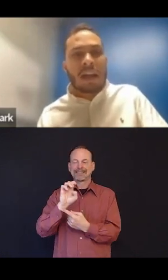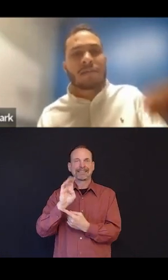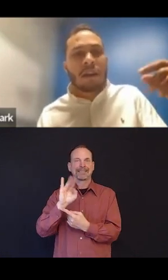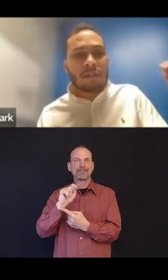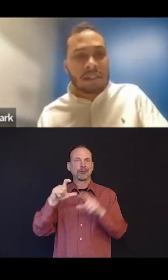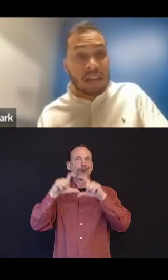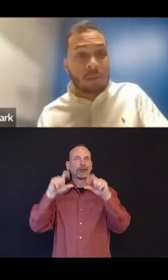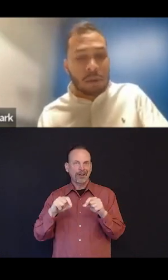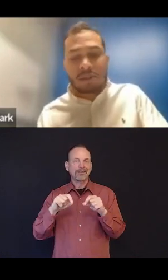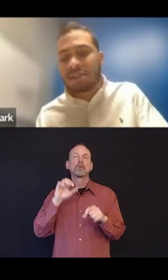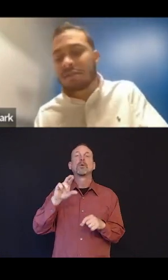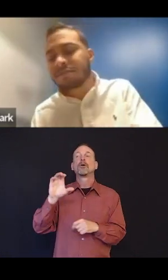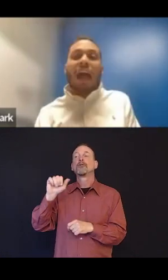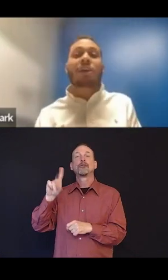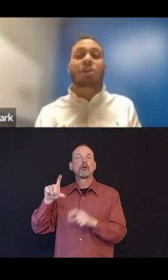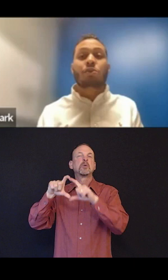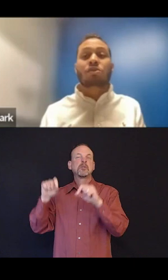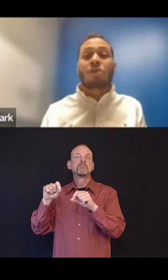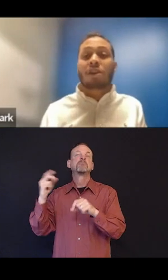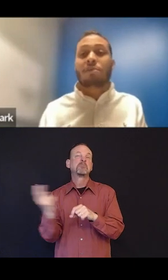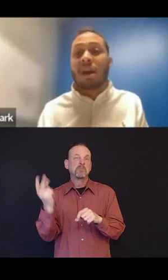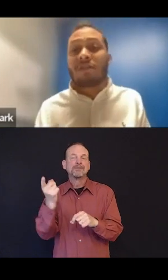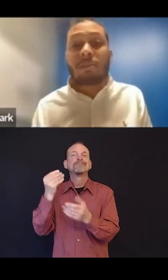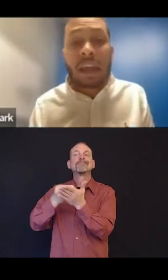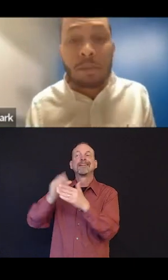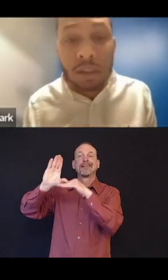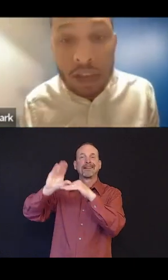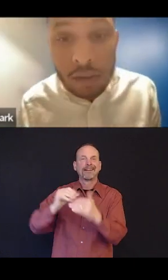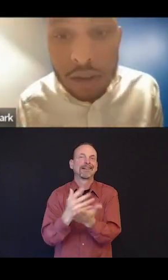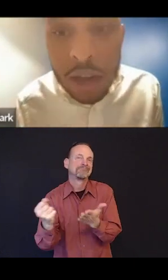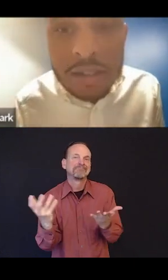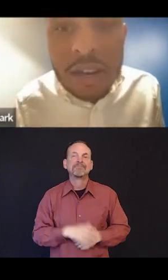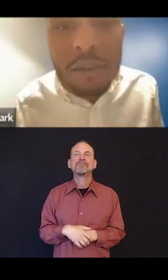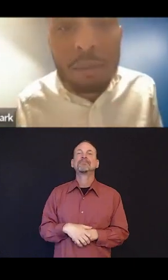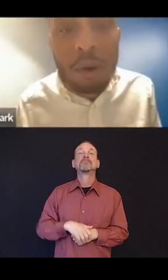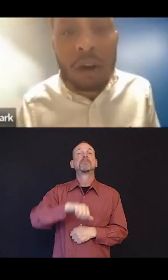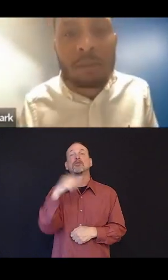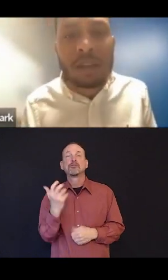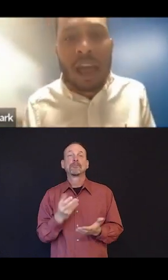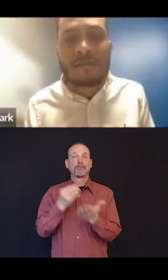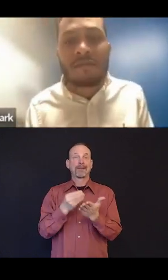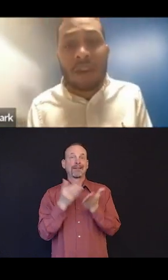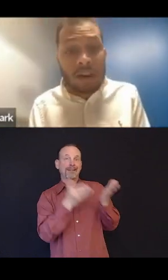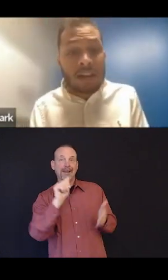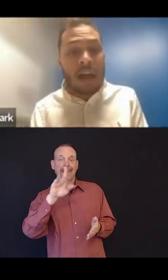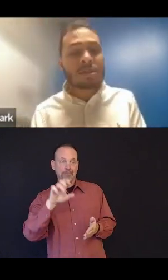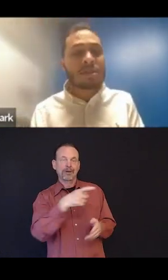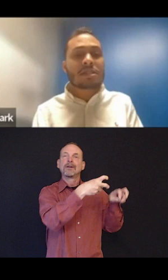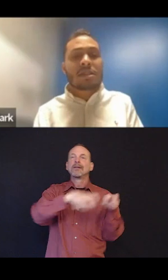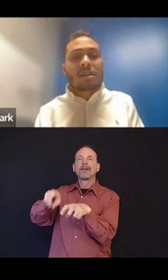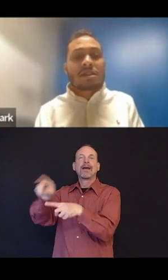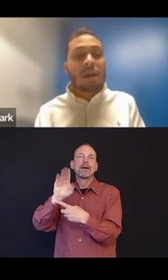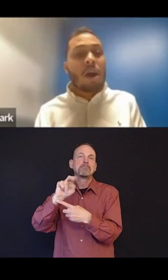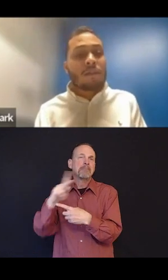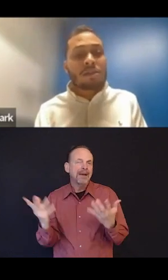quality of life of the disabled person. How can you withdraw your money from an ABLE account? Different programs have various